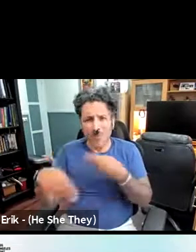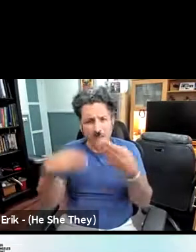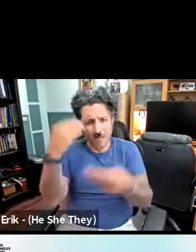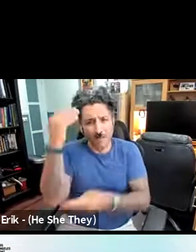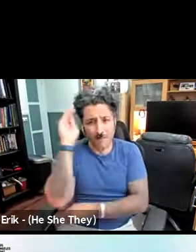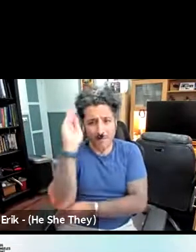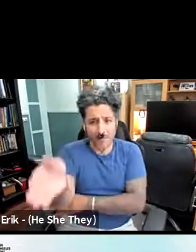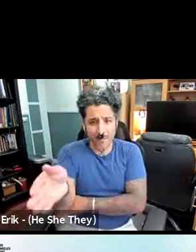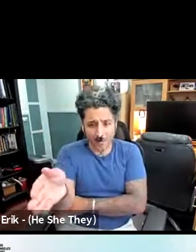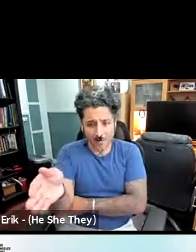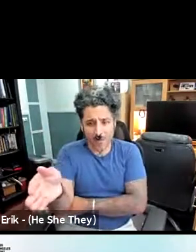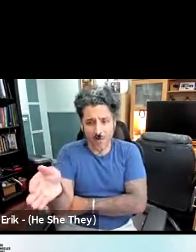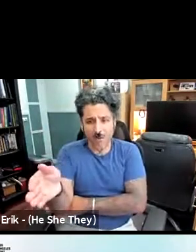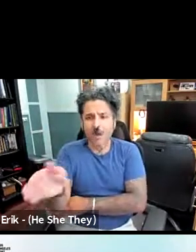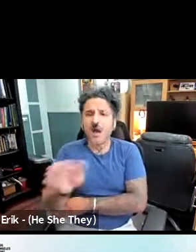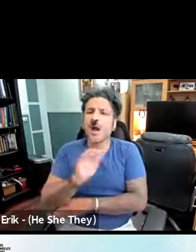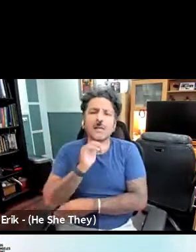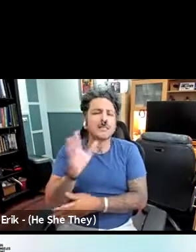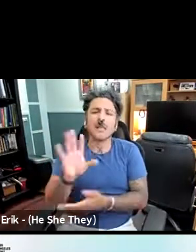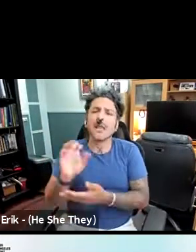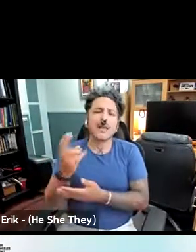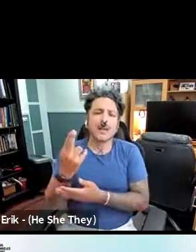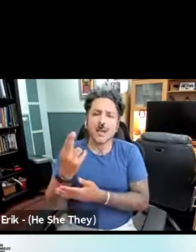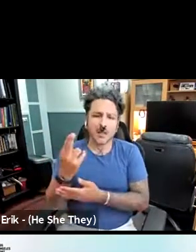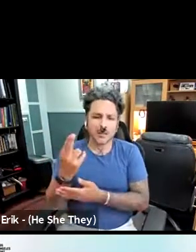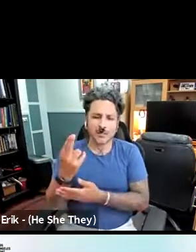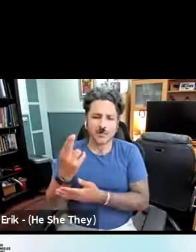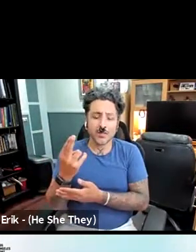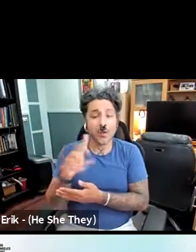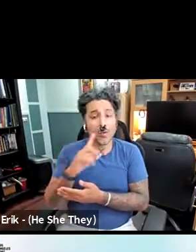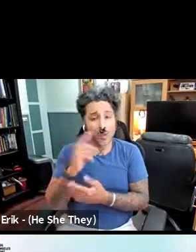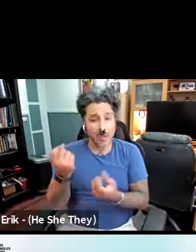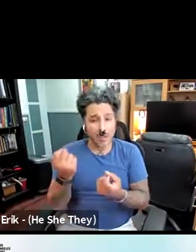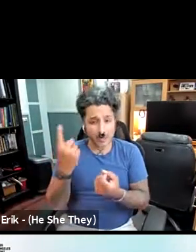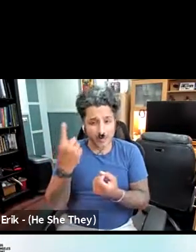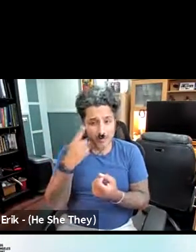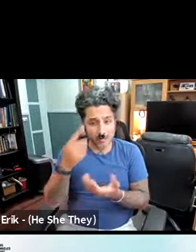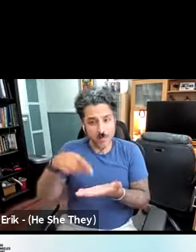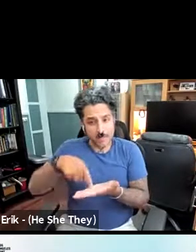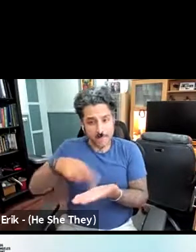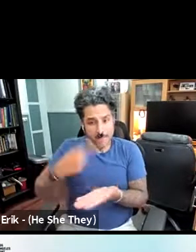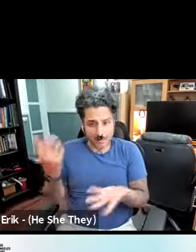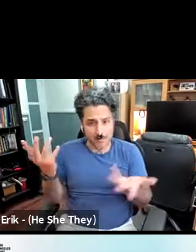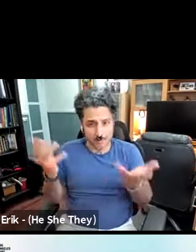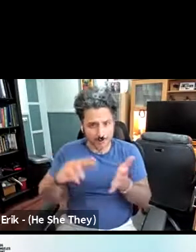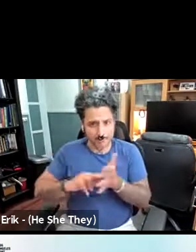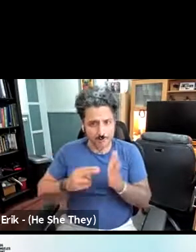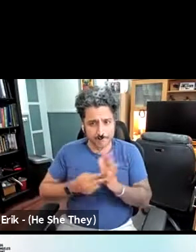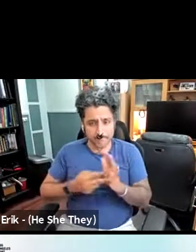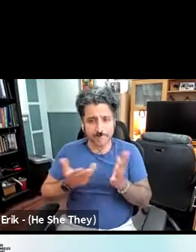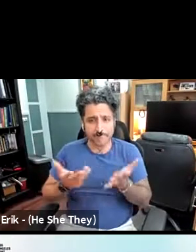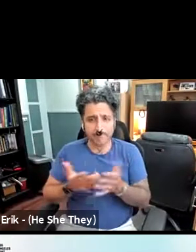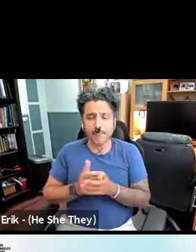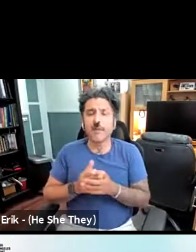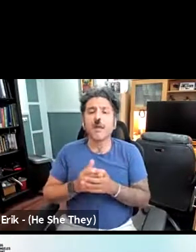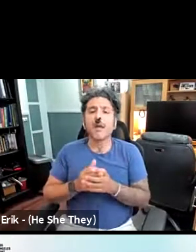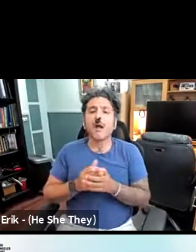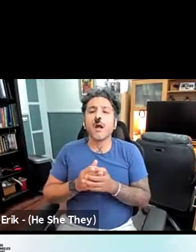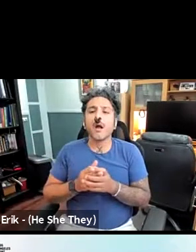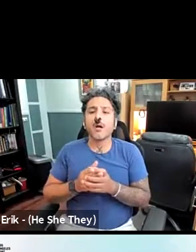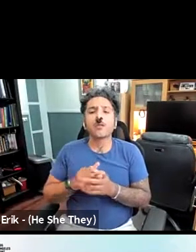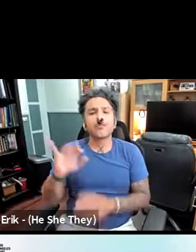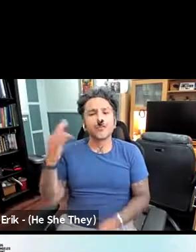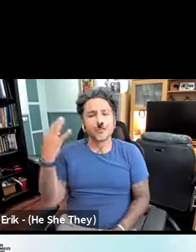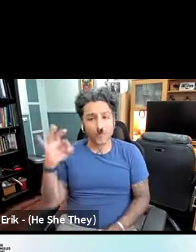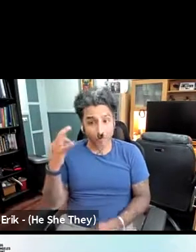and payment isn't always in cash format, you know. So we also have to understand what payment is. Another piece that comes up for me is about Juneteenth.